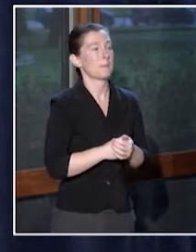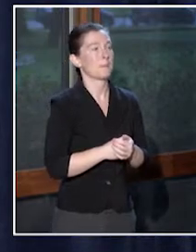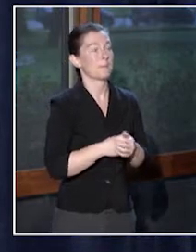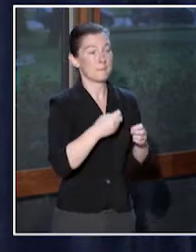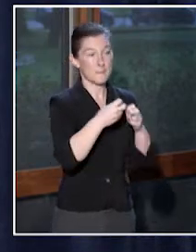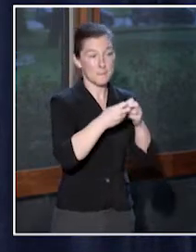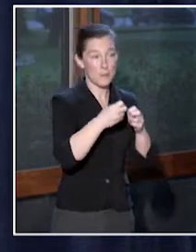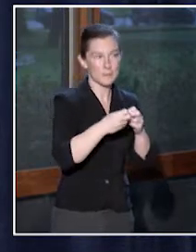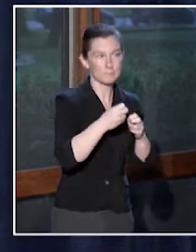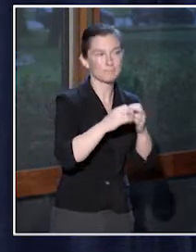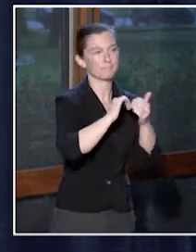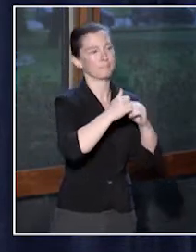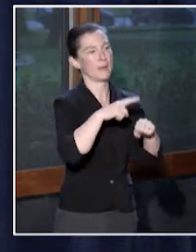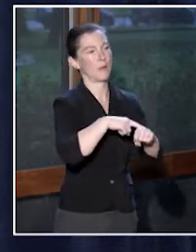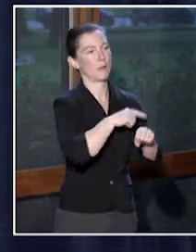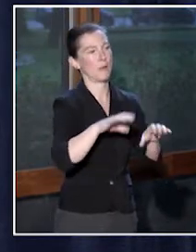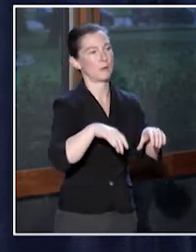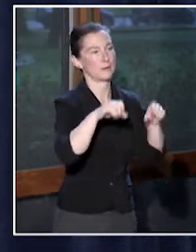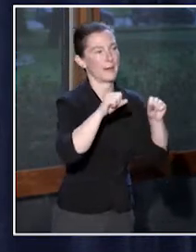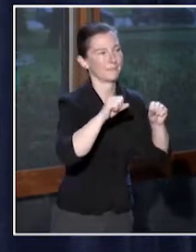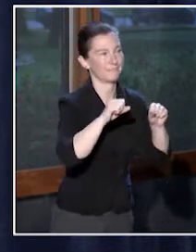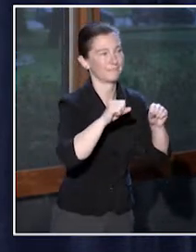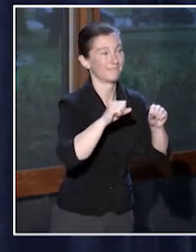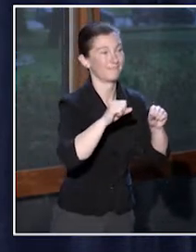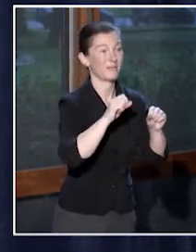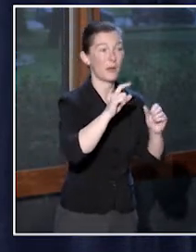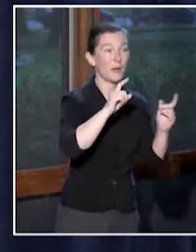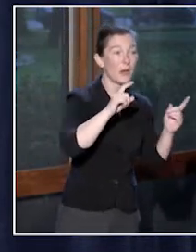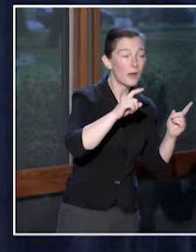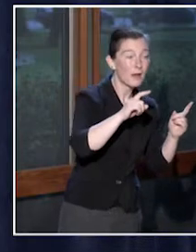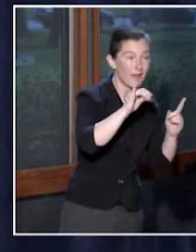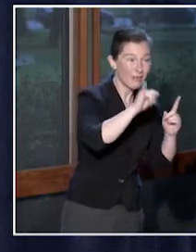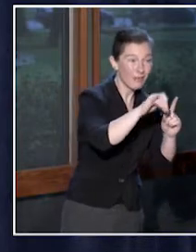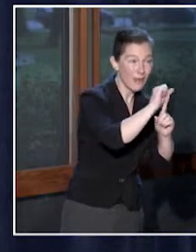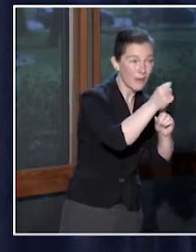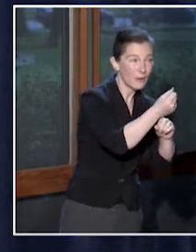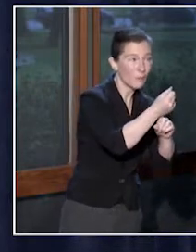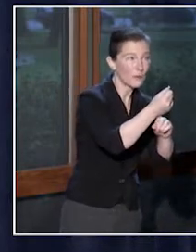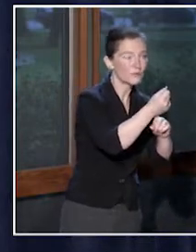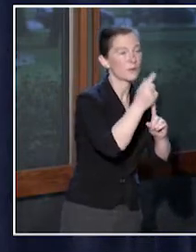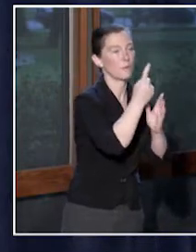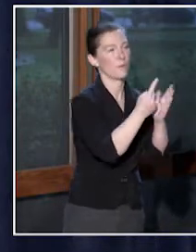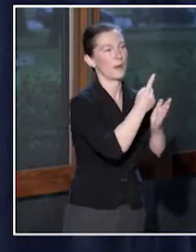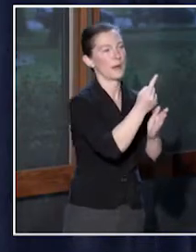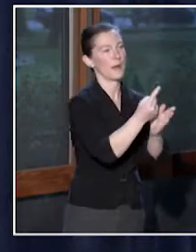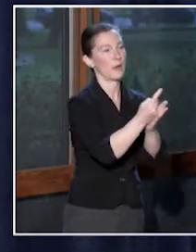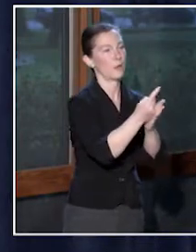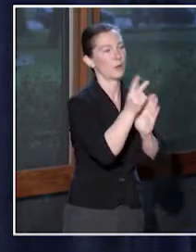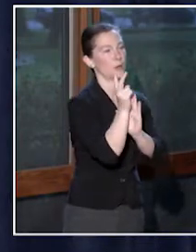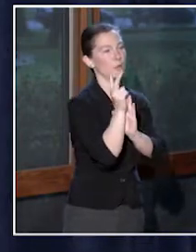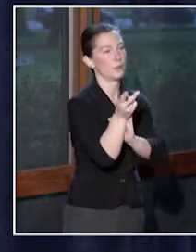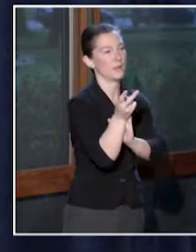It took 1 hour and 2 minutes for the police to respond to an act of carjacking